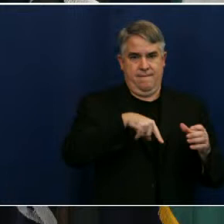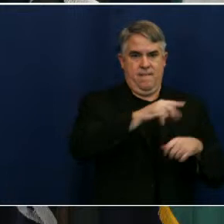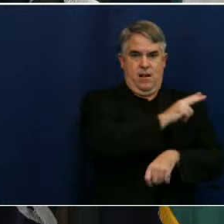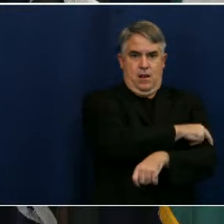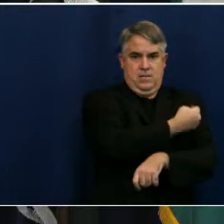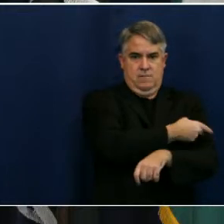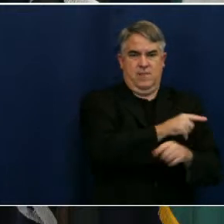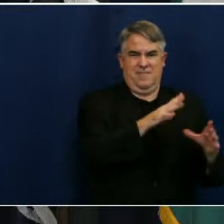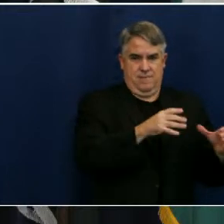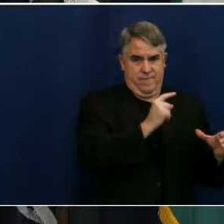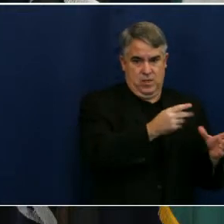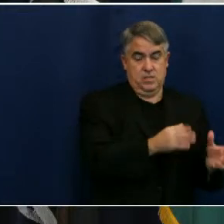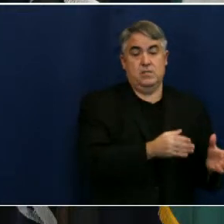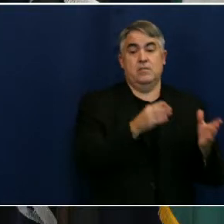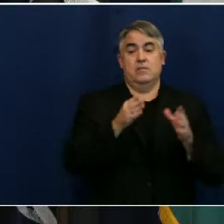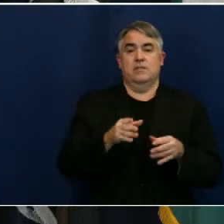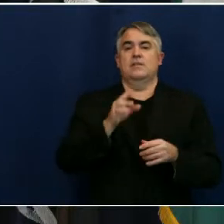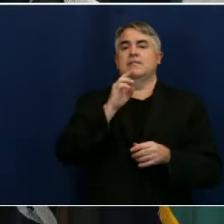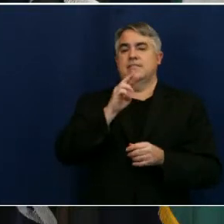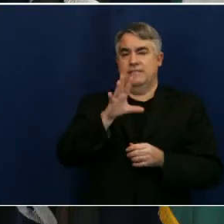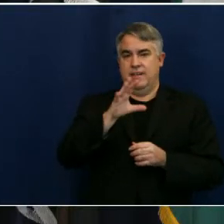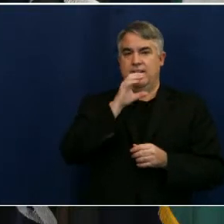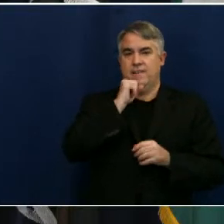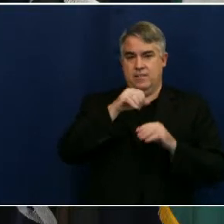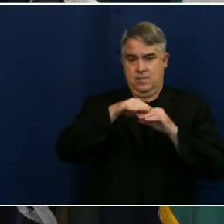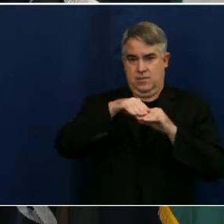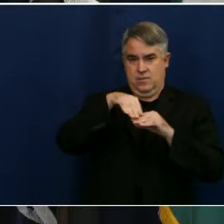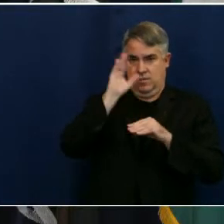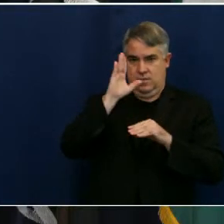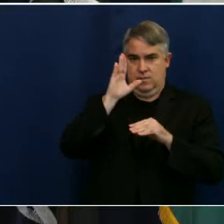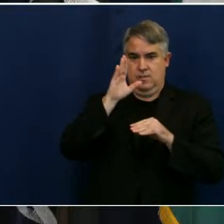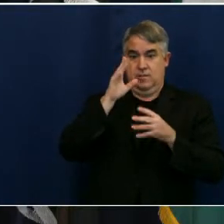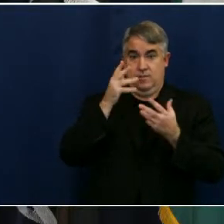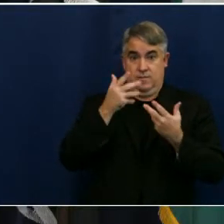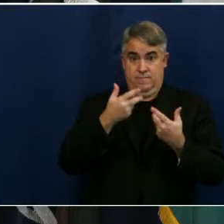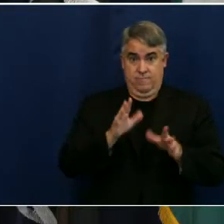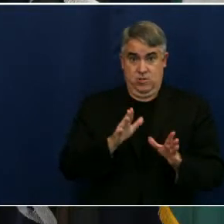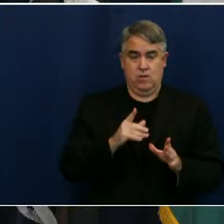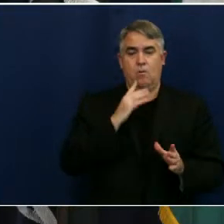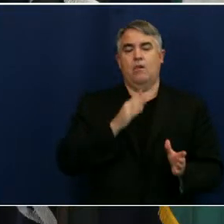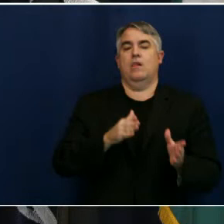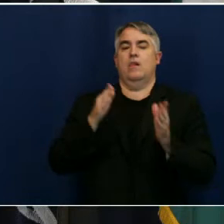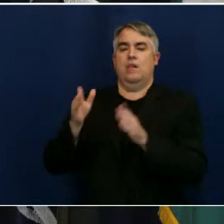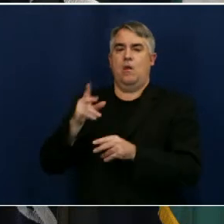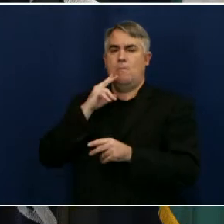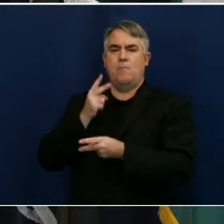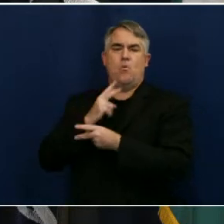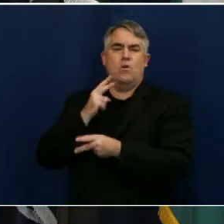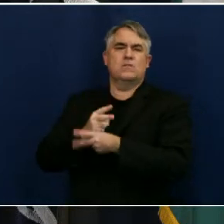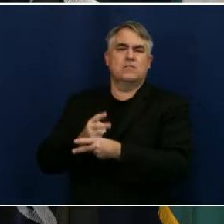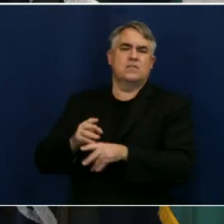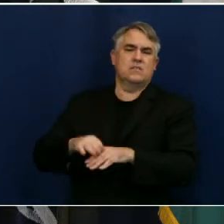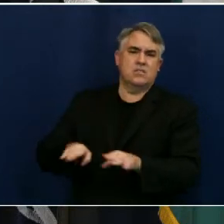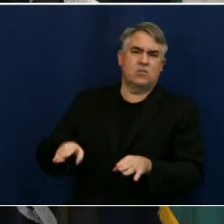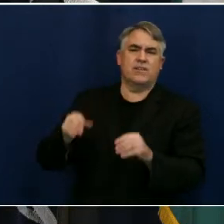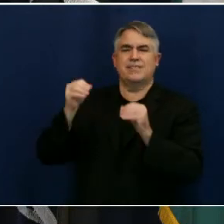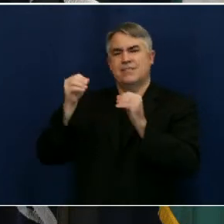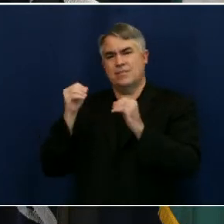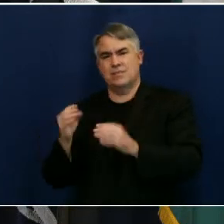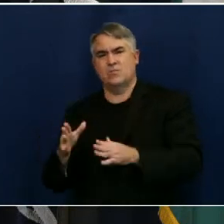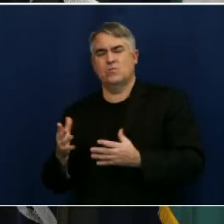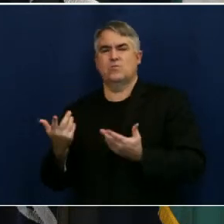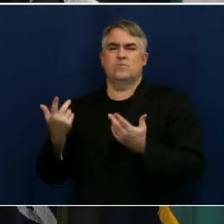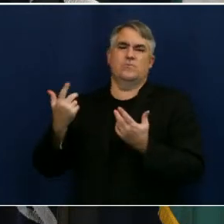essential workers, healthcare. I'm sorry, and next, when we finish that, then we will go to childcare and education, first responders, food and